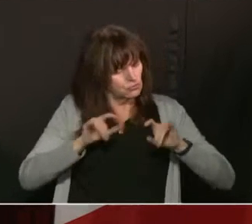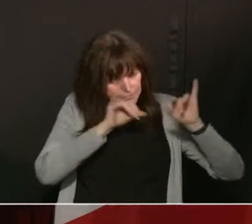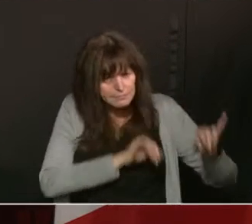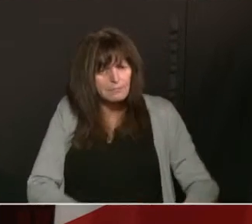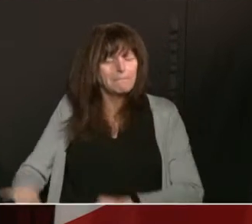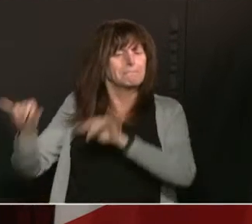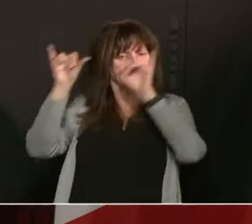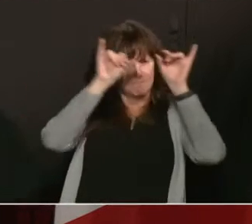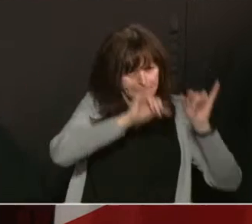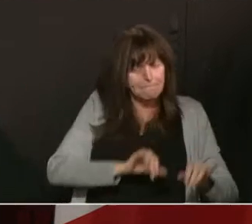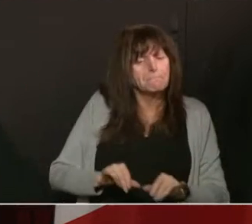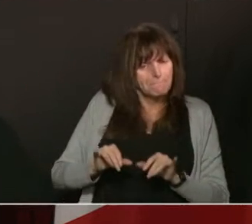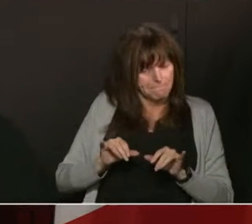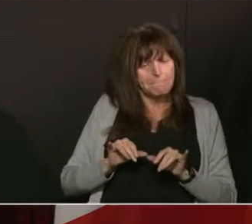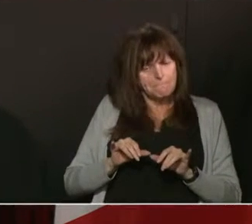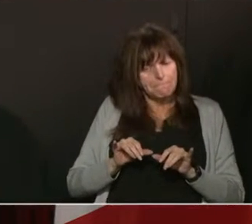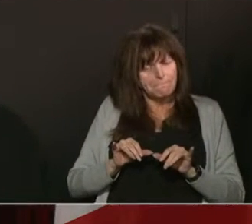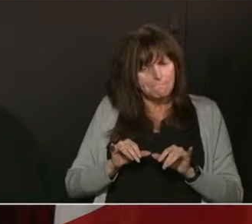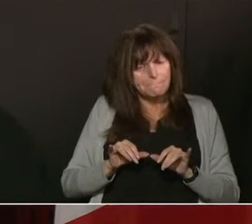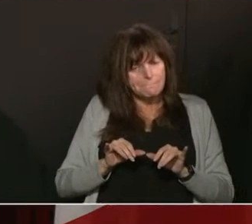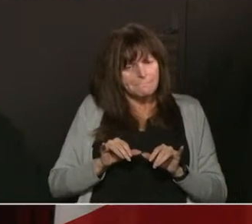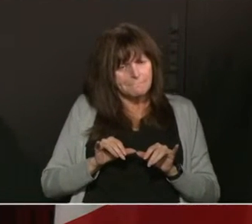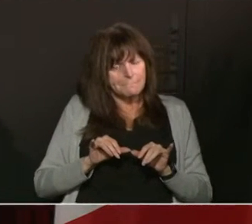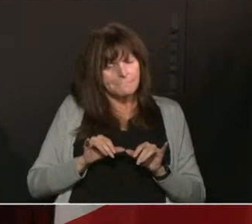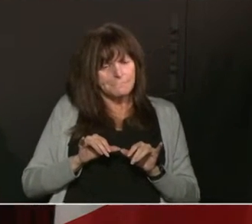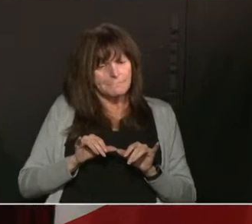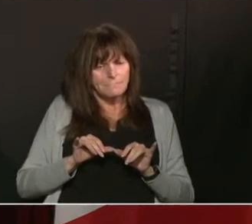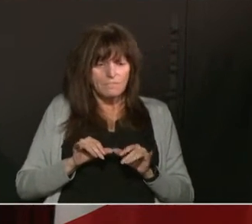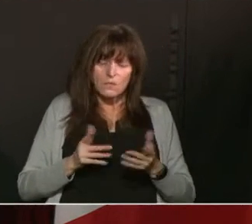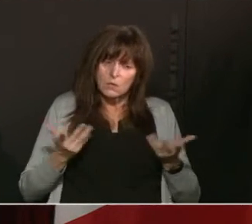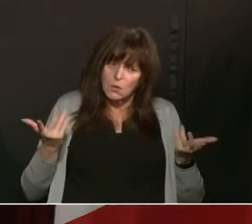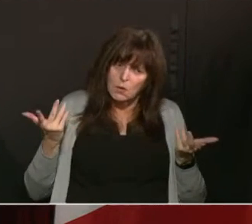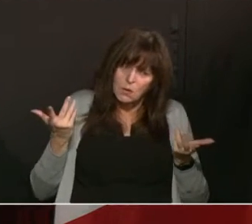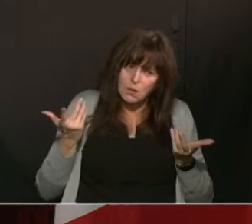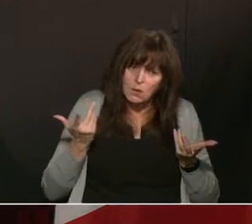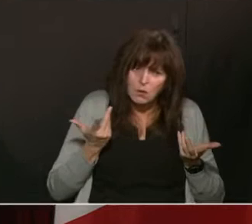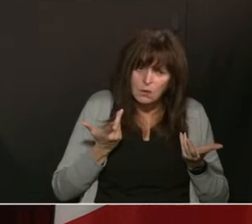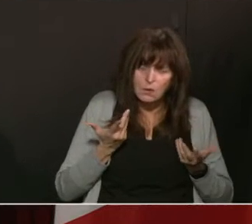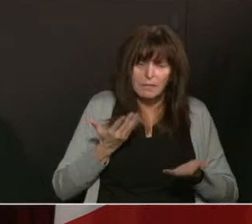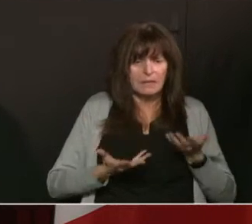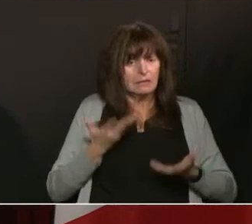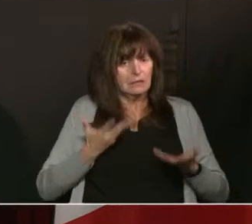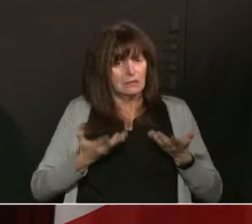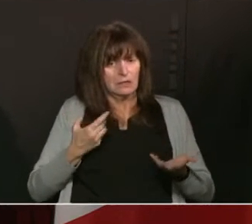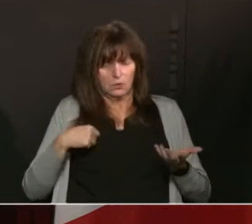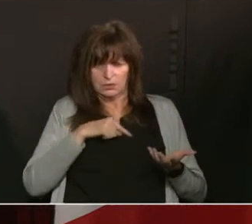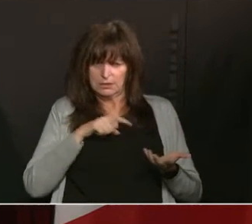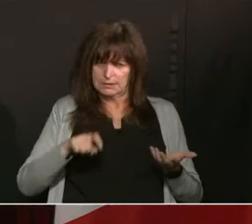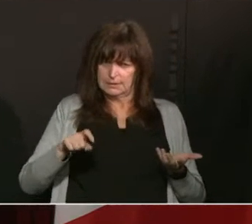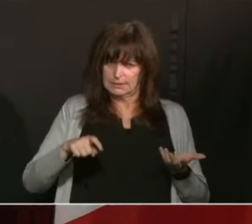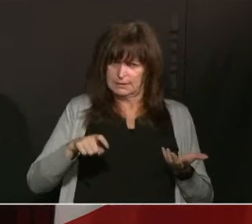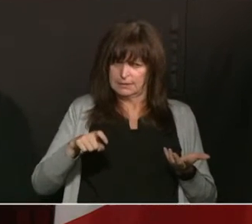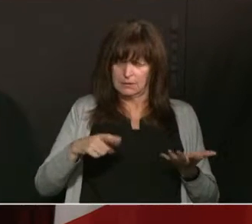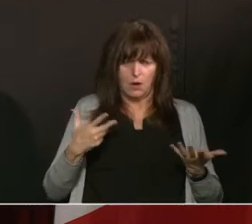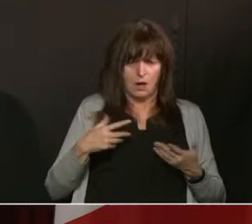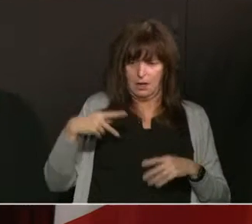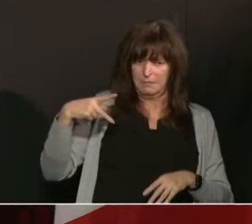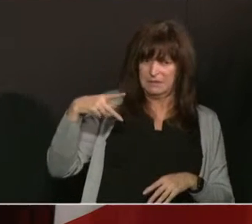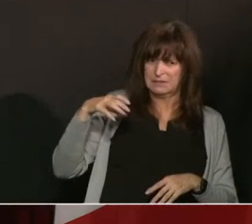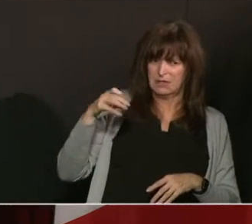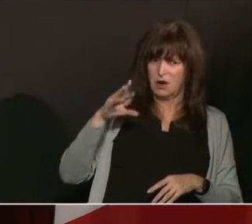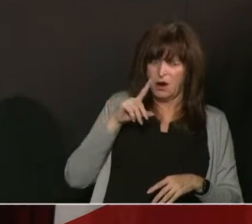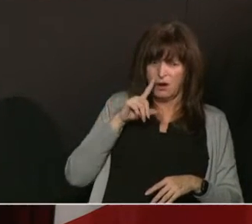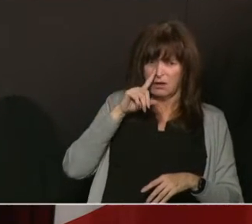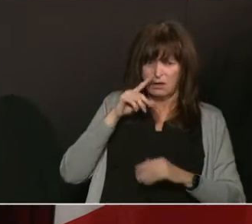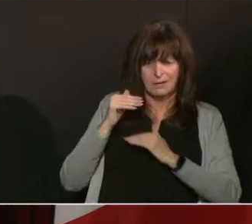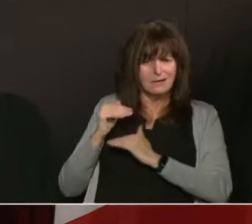is what it wants to do, that we may have to put some limitations on the PCR and on the RAT, and